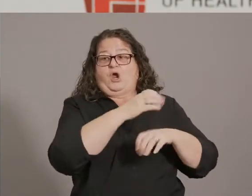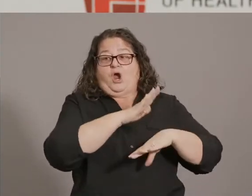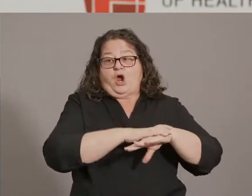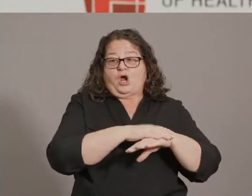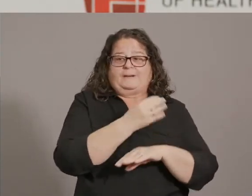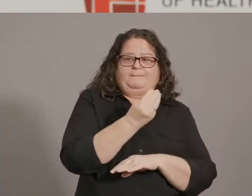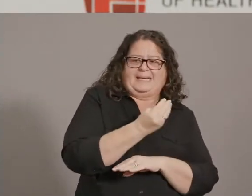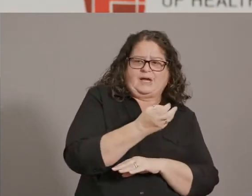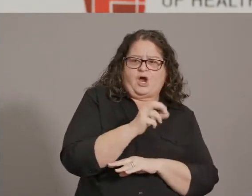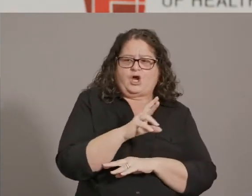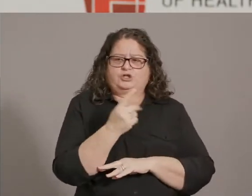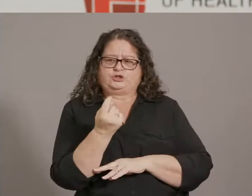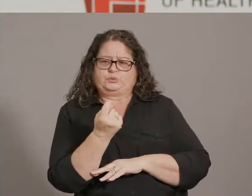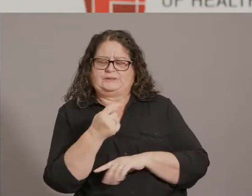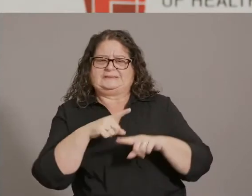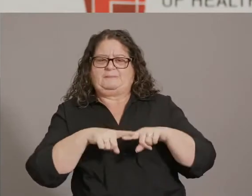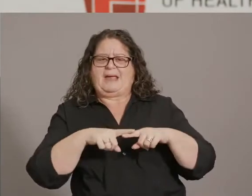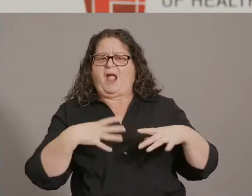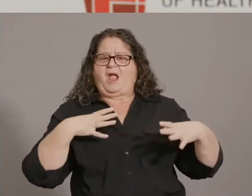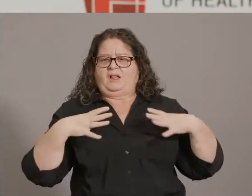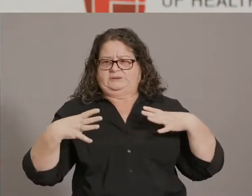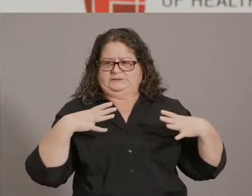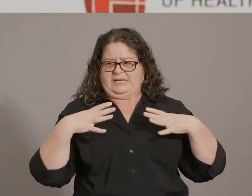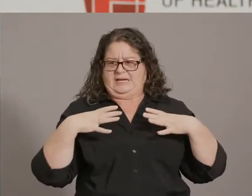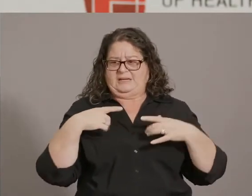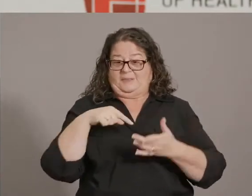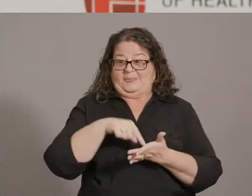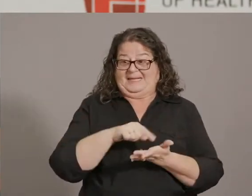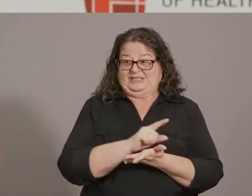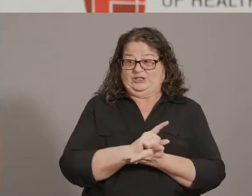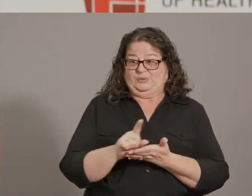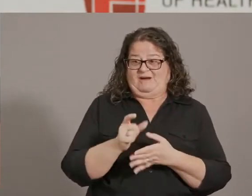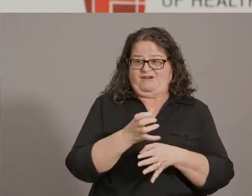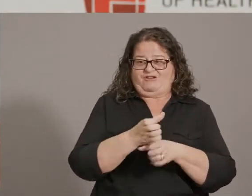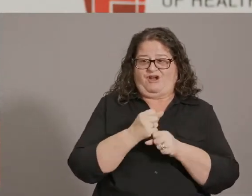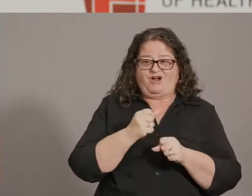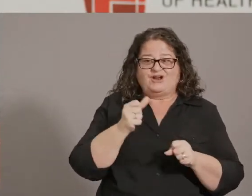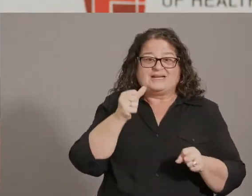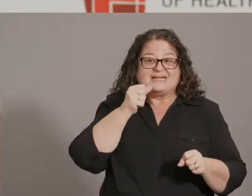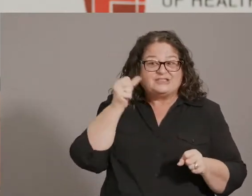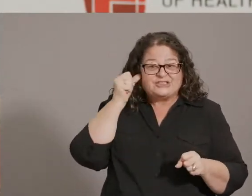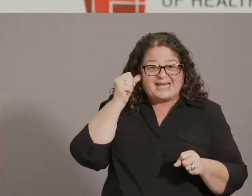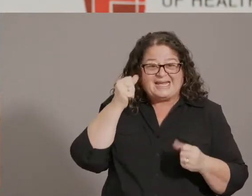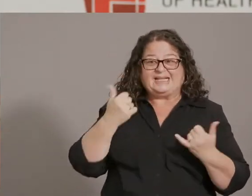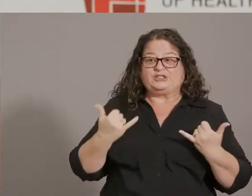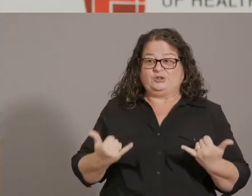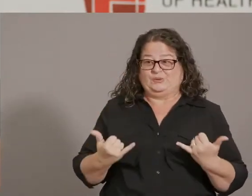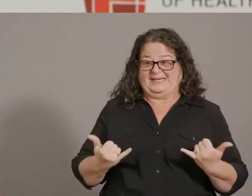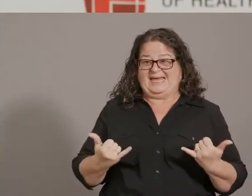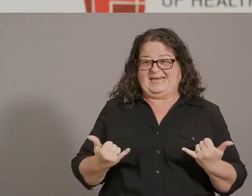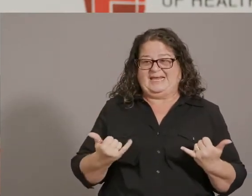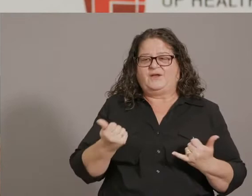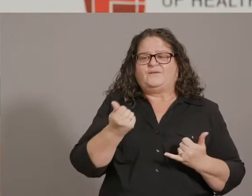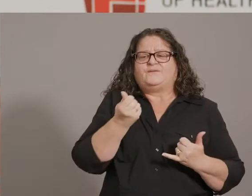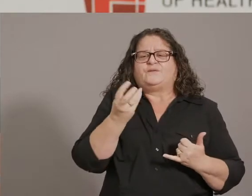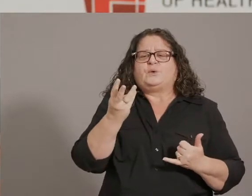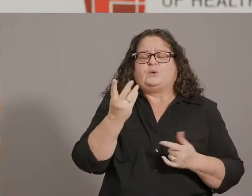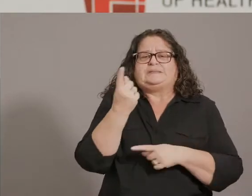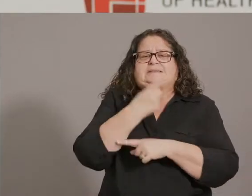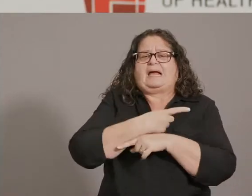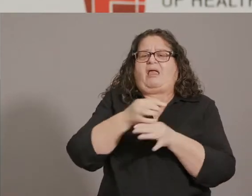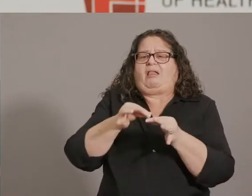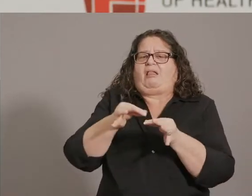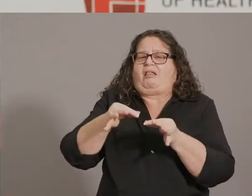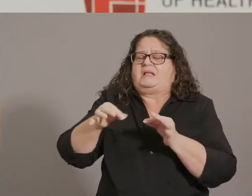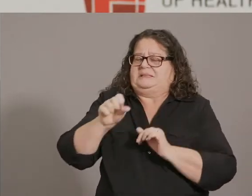This week, I believe we got it either yesterday or today. We do have it, but it did delay it by several days. Luckily, with the